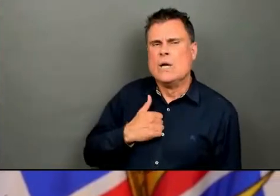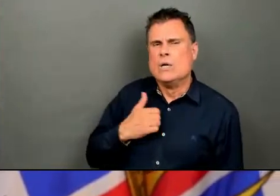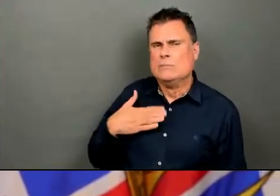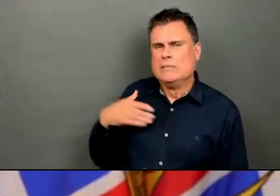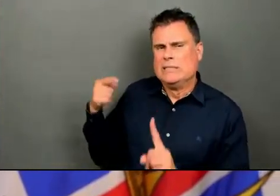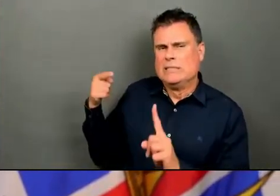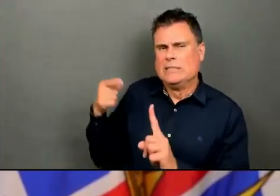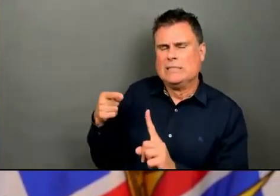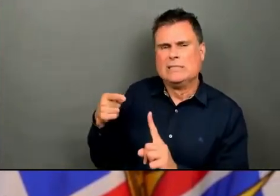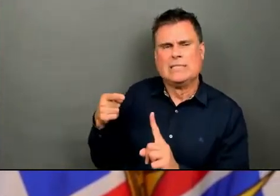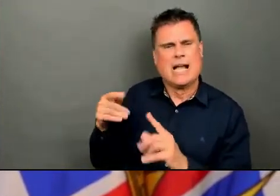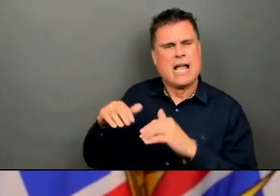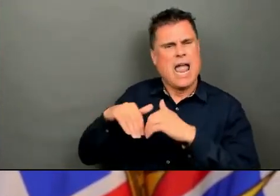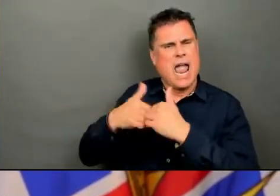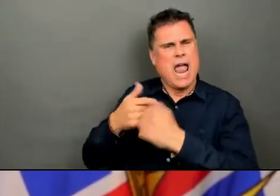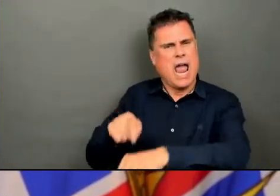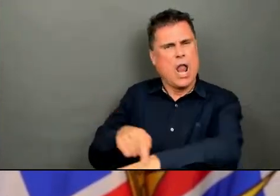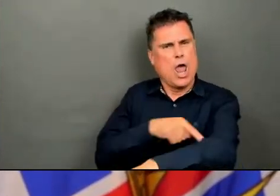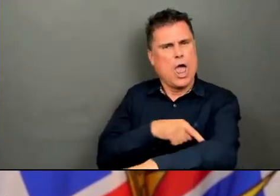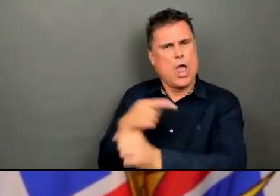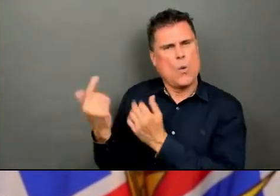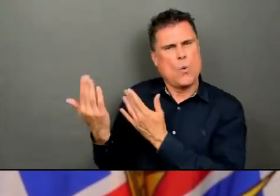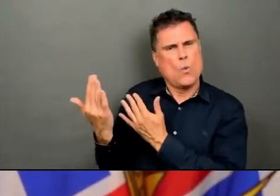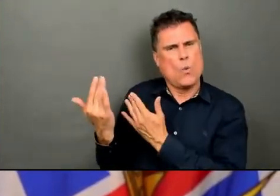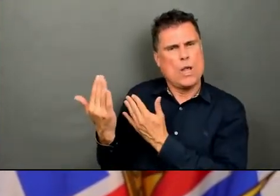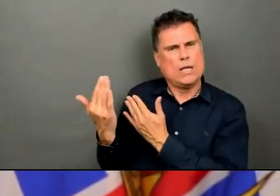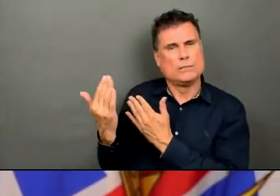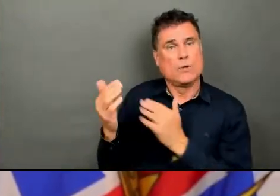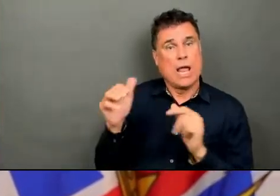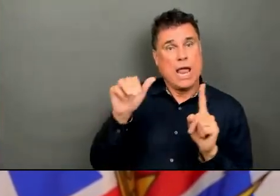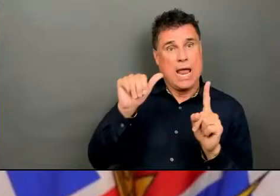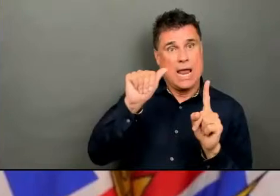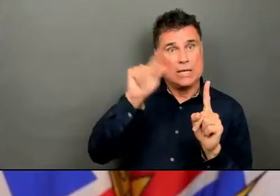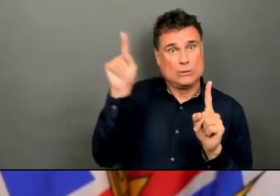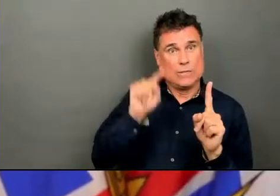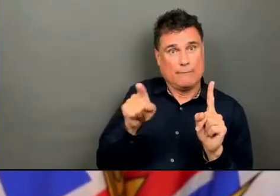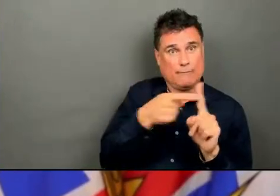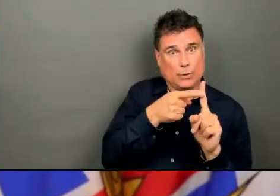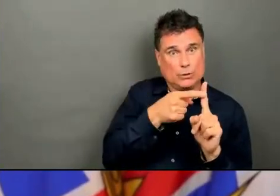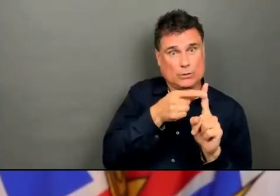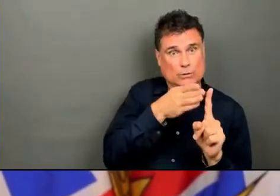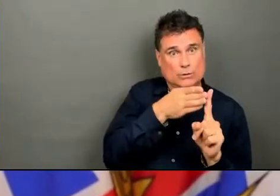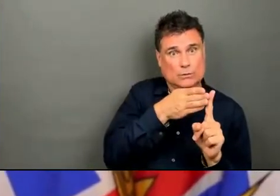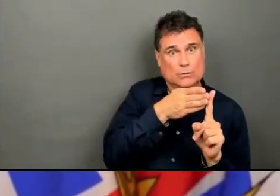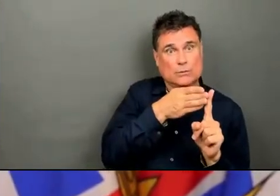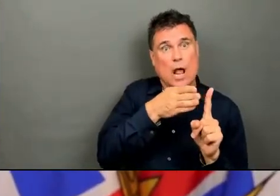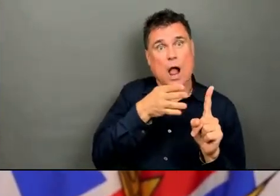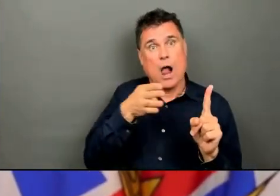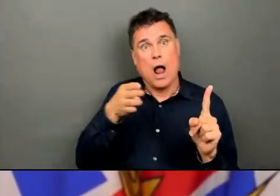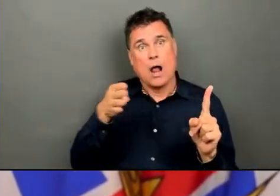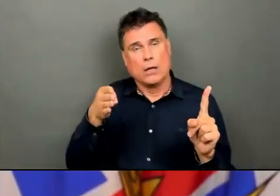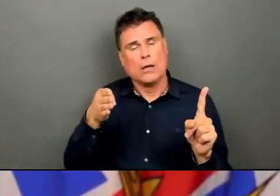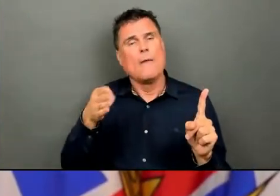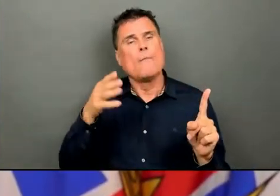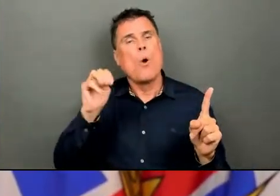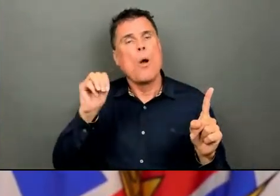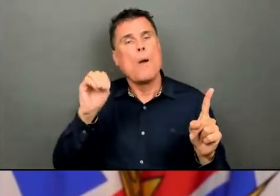mRNA, but I can tell you that it seems to be the same whether you get Pfizer-Pfizer,